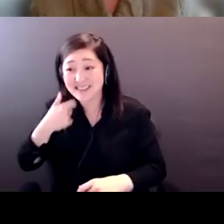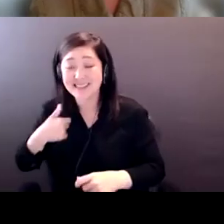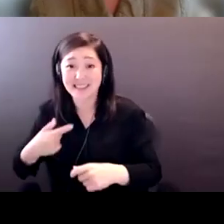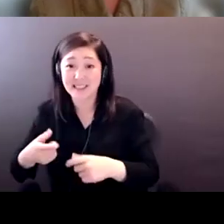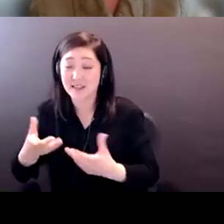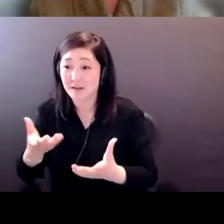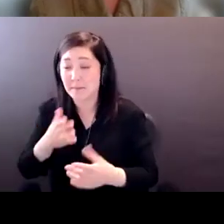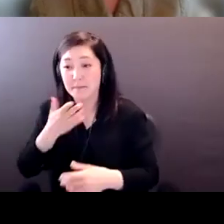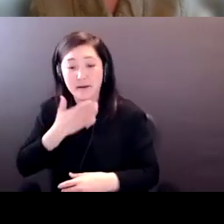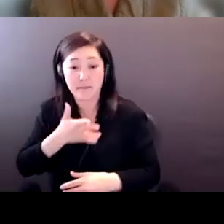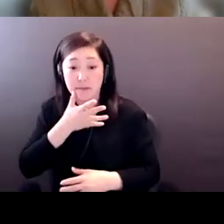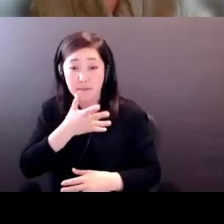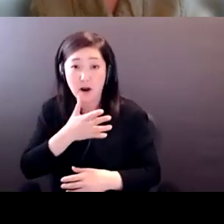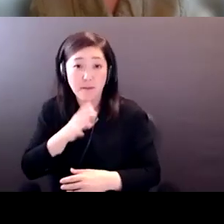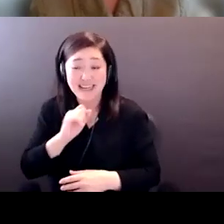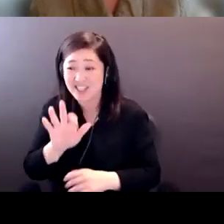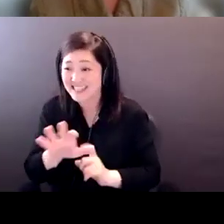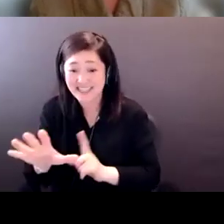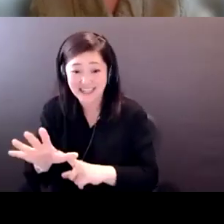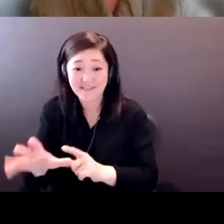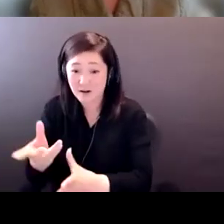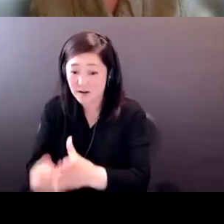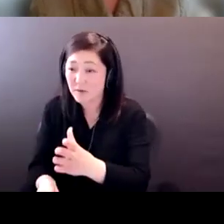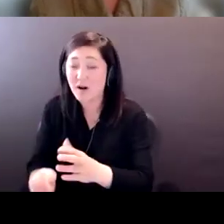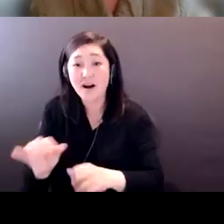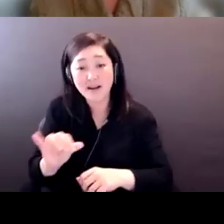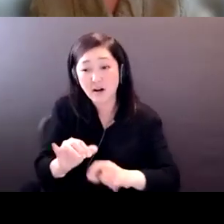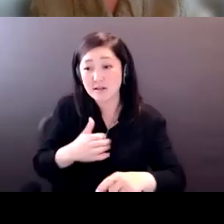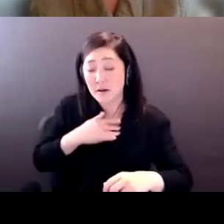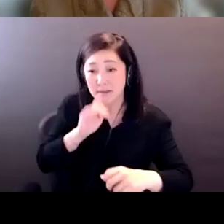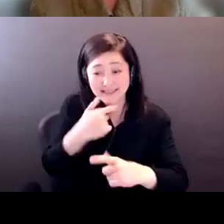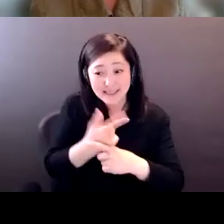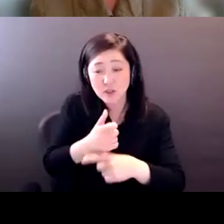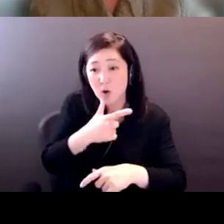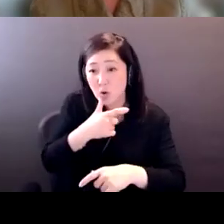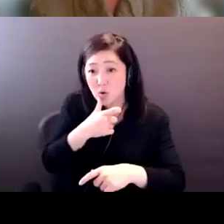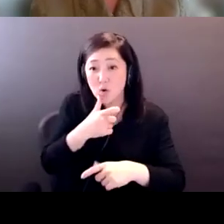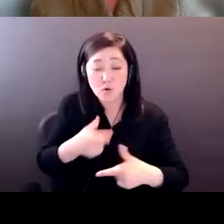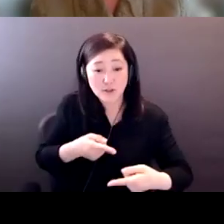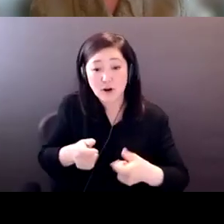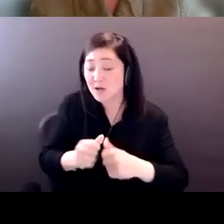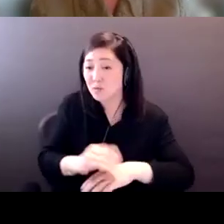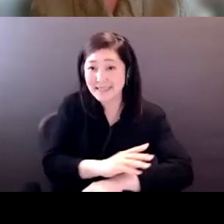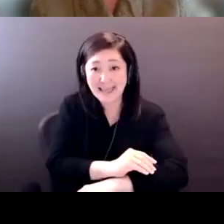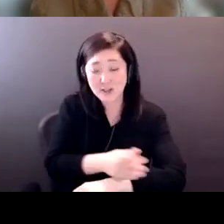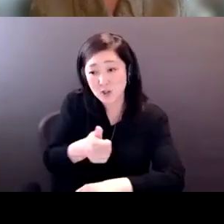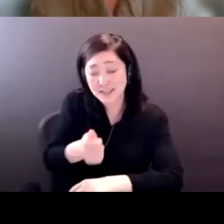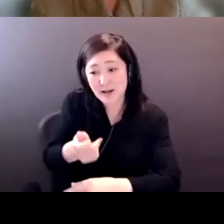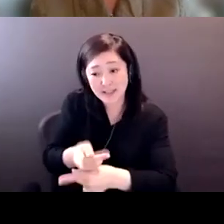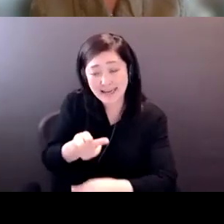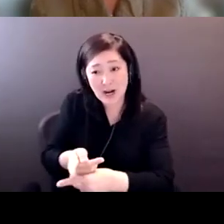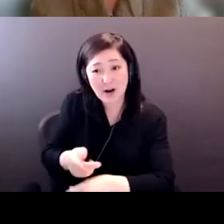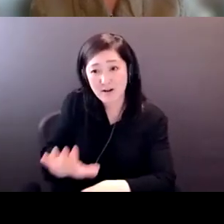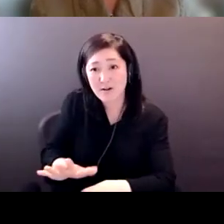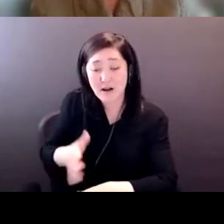sister in her 70s struggling with cancer, being my mother's full-time caregiver up until very recently.